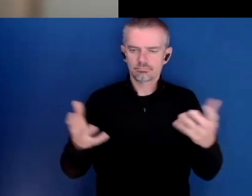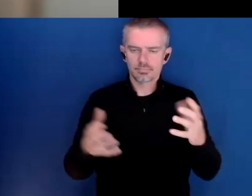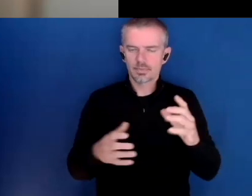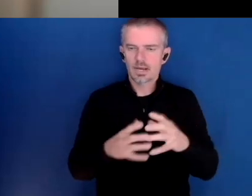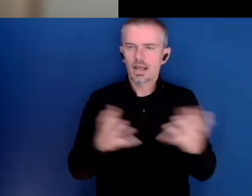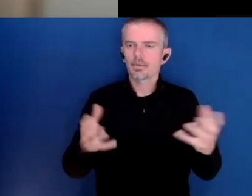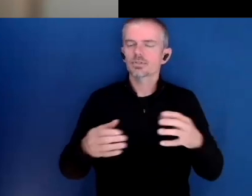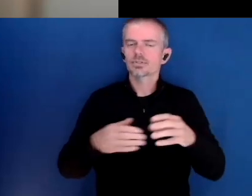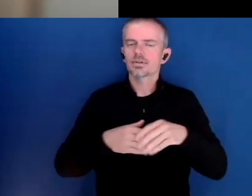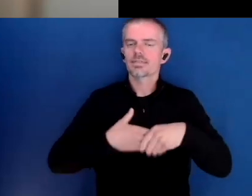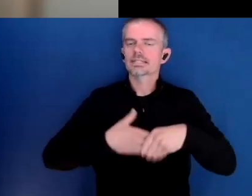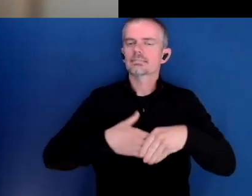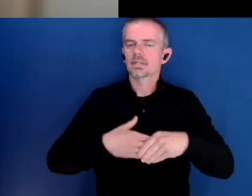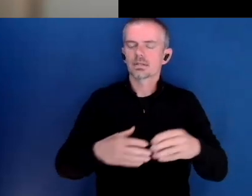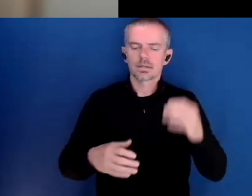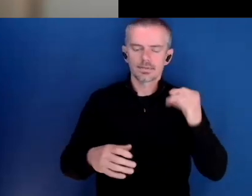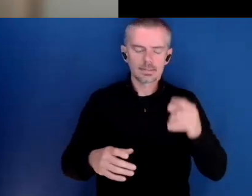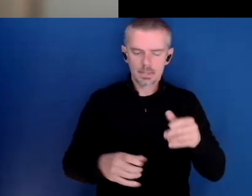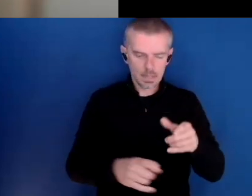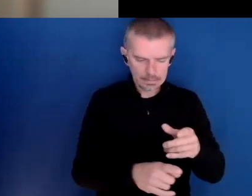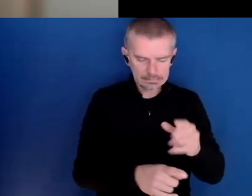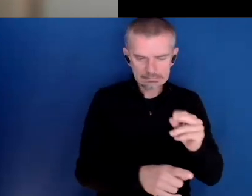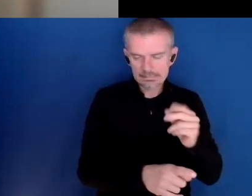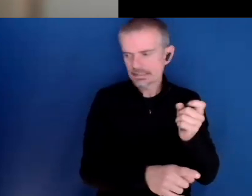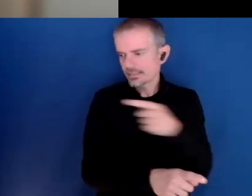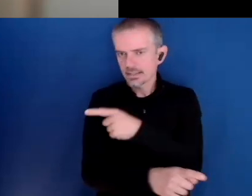is if things shift around a little bit.